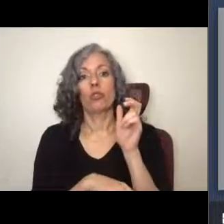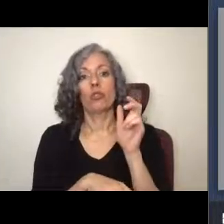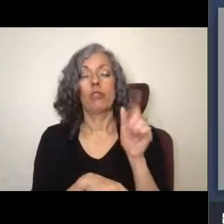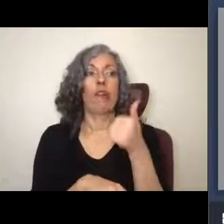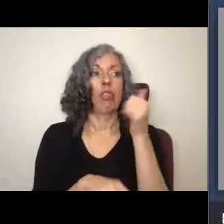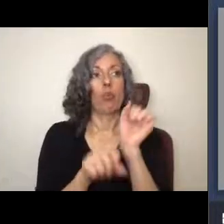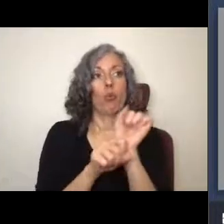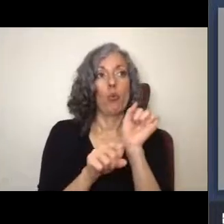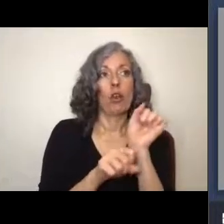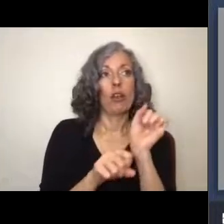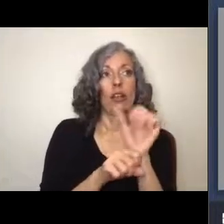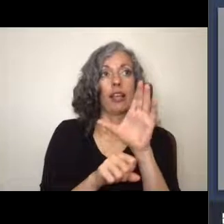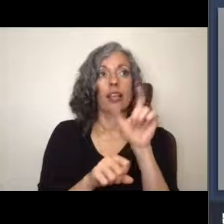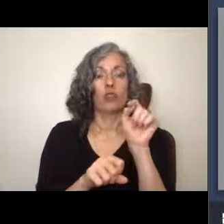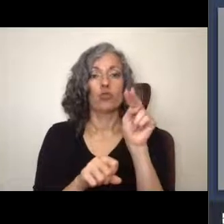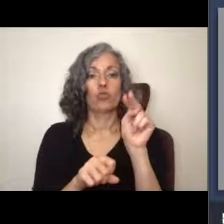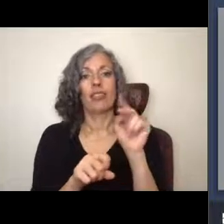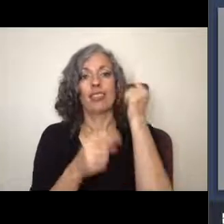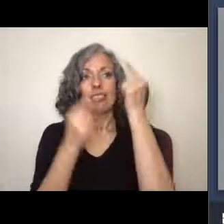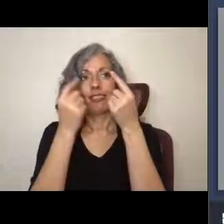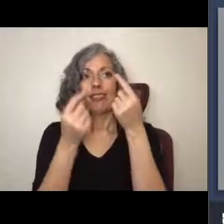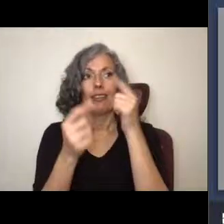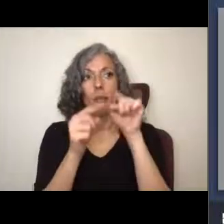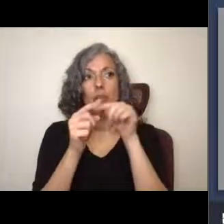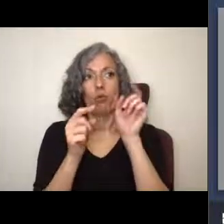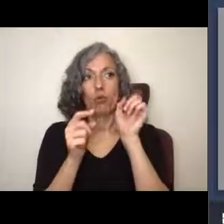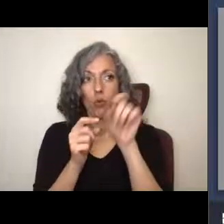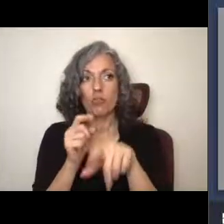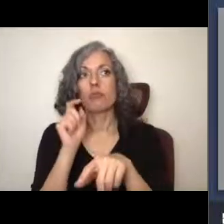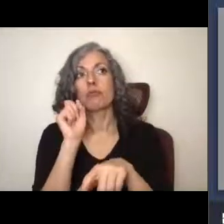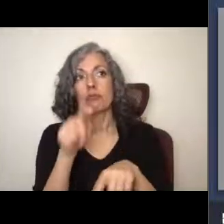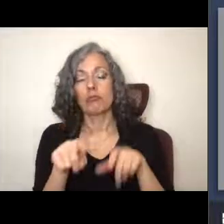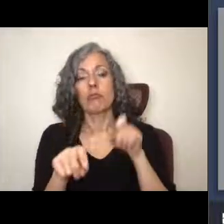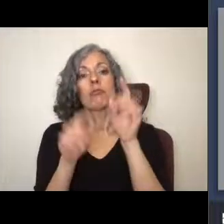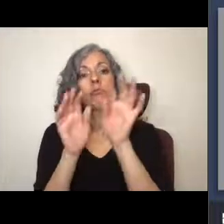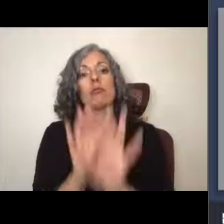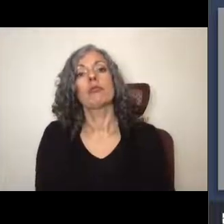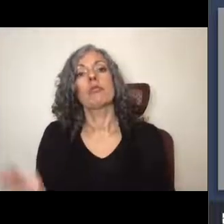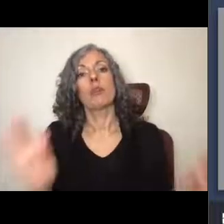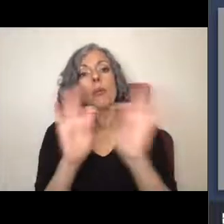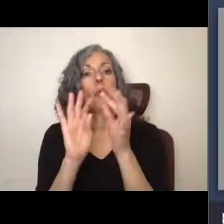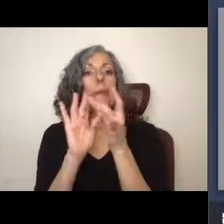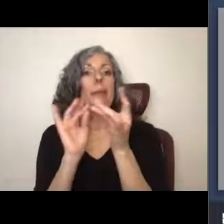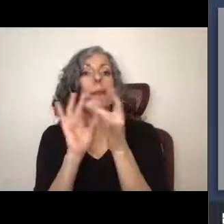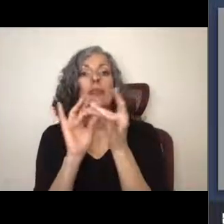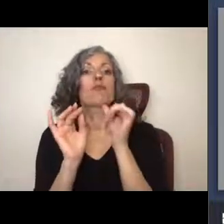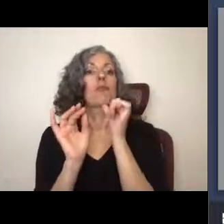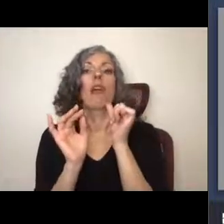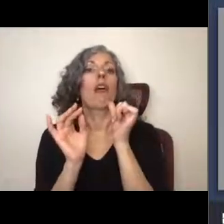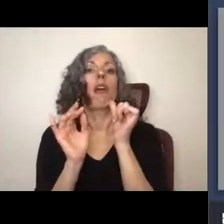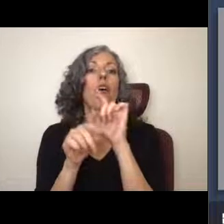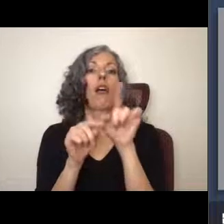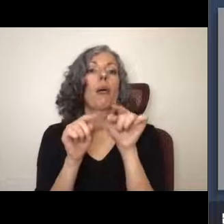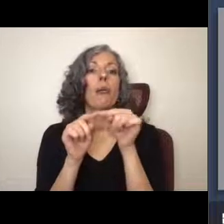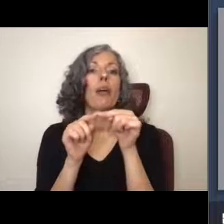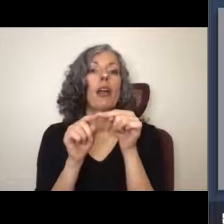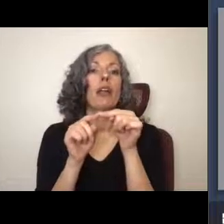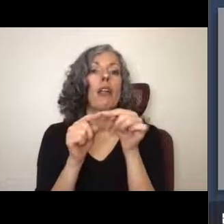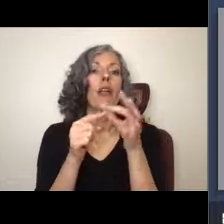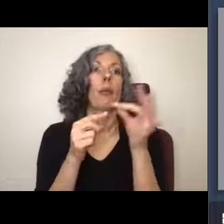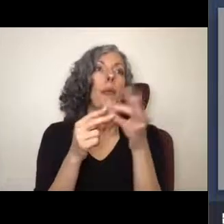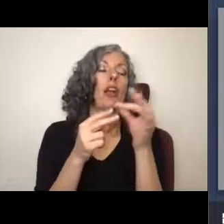think Caltrans is thinking about those questions. I think the important message and frame on that is this is not about picking winners